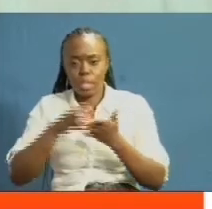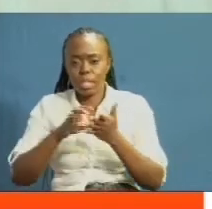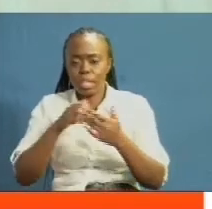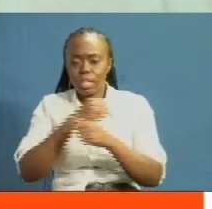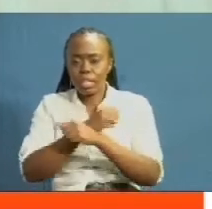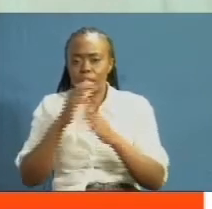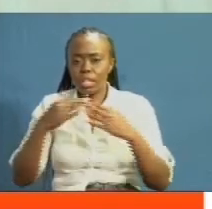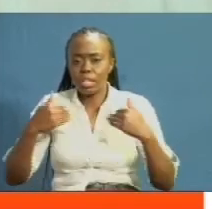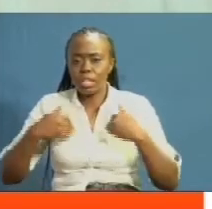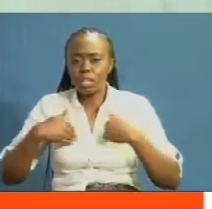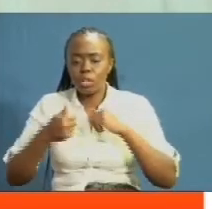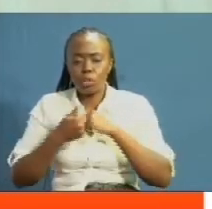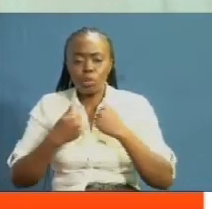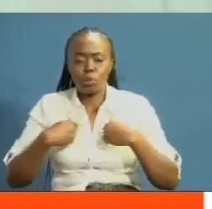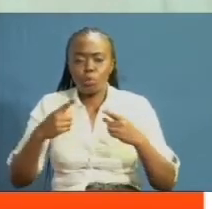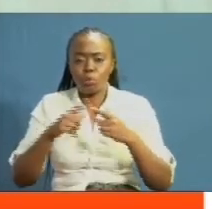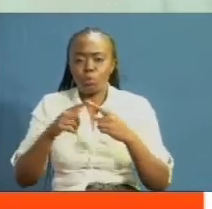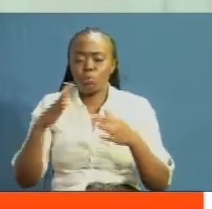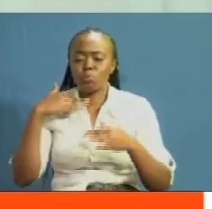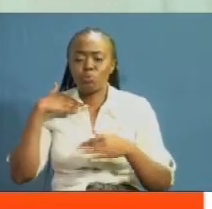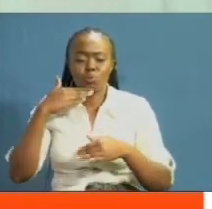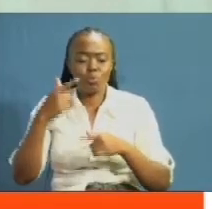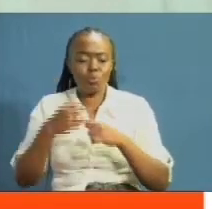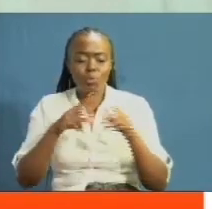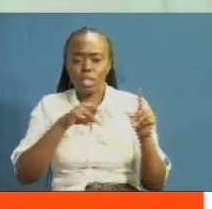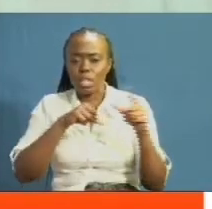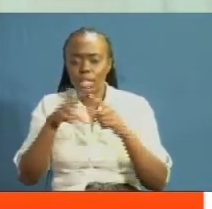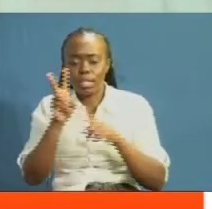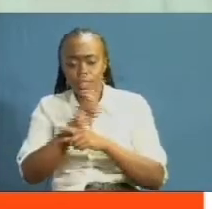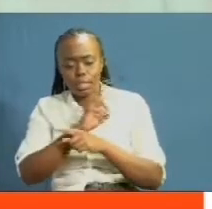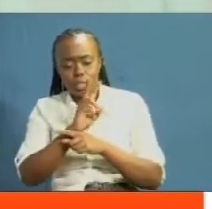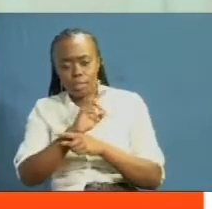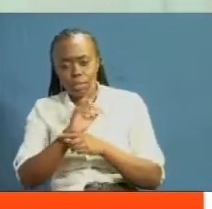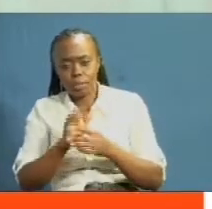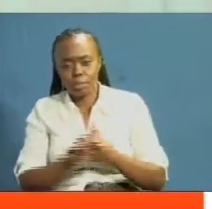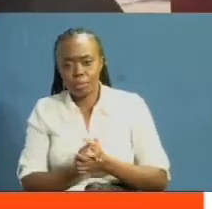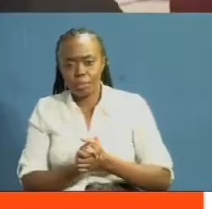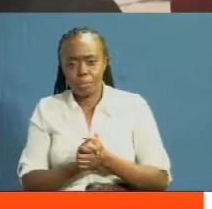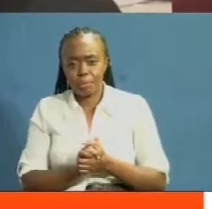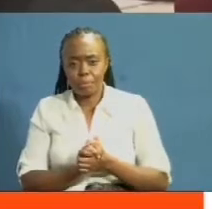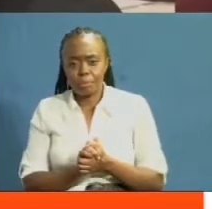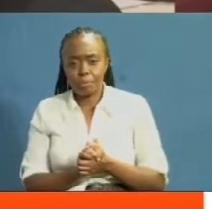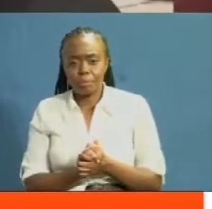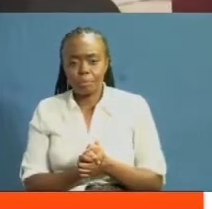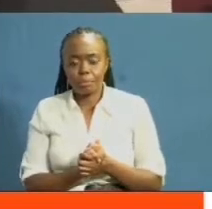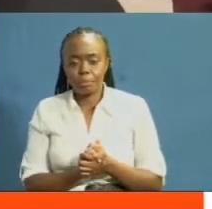been attributed to a killer gang on the loose. Take a look.